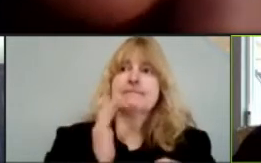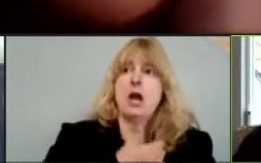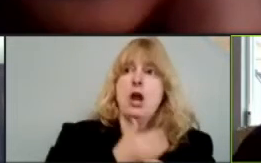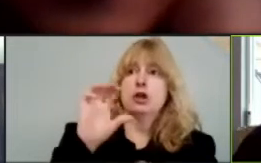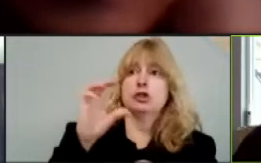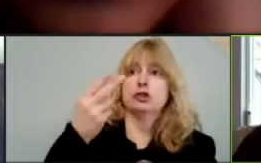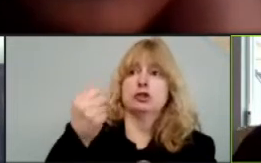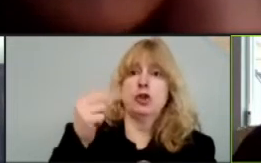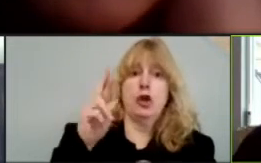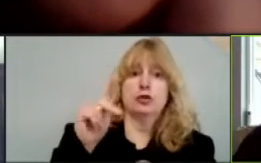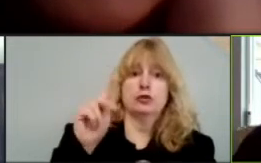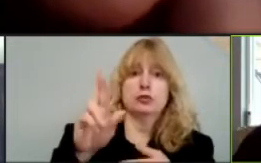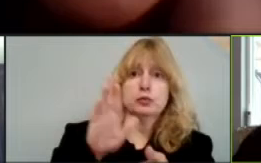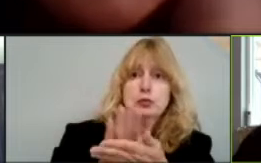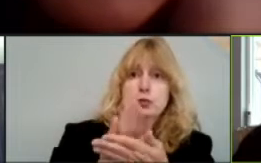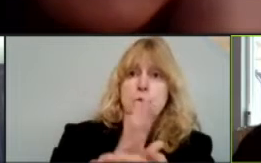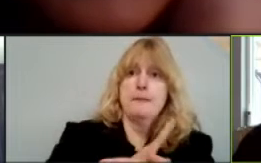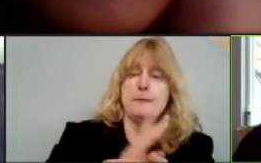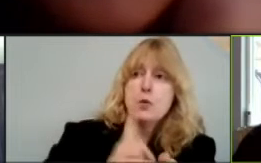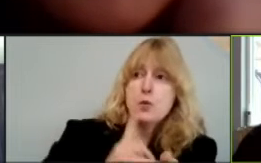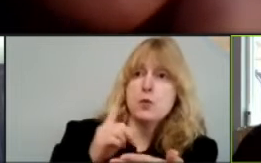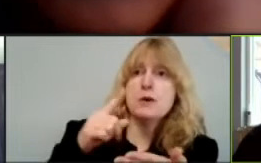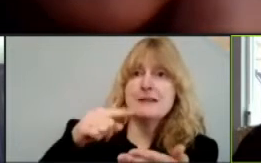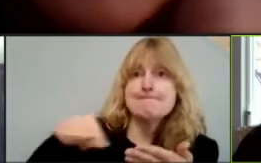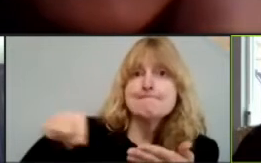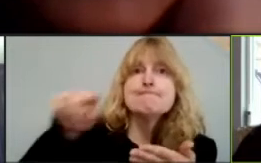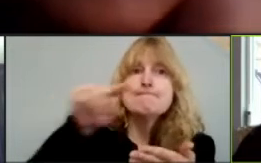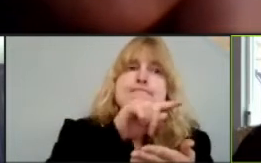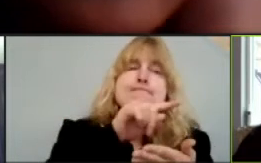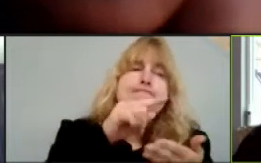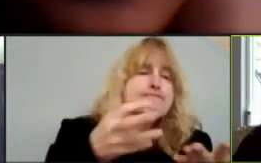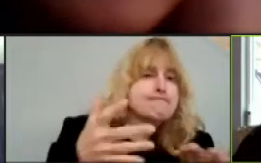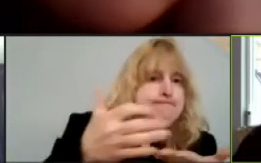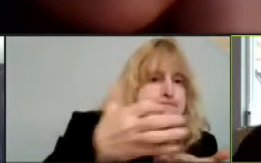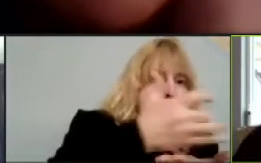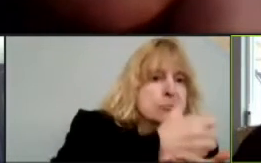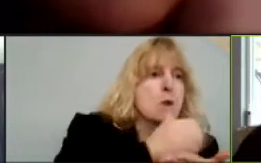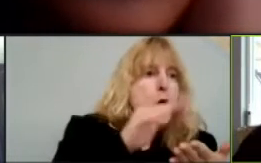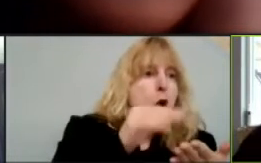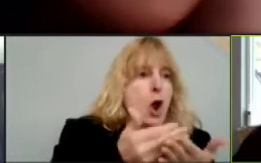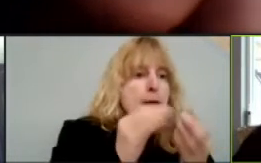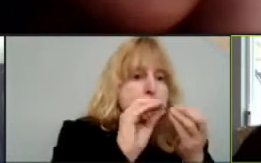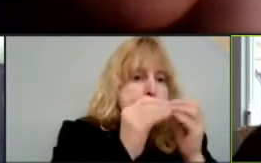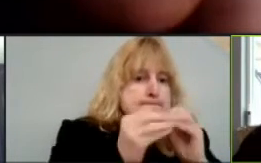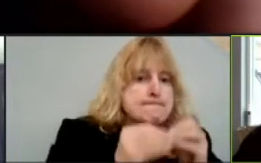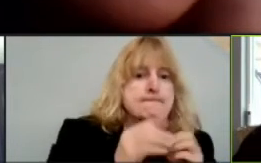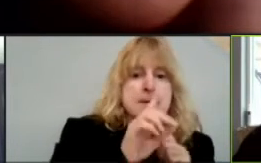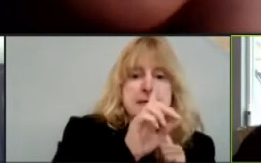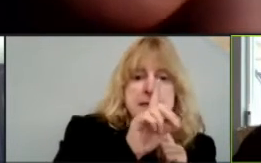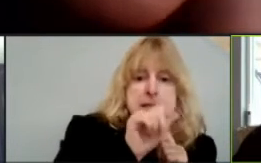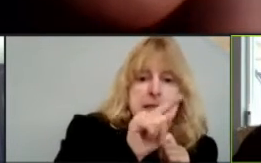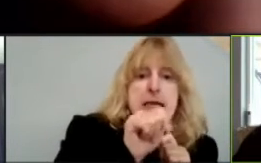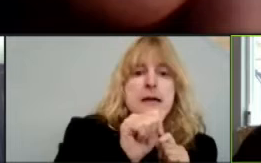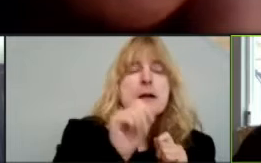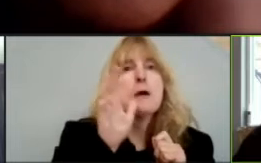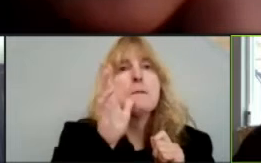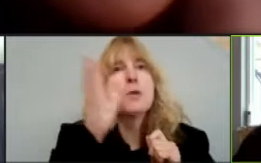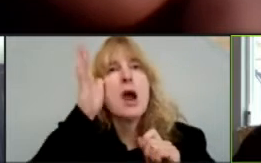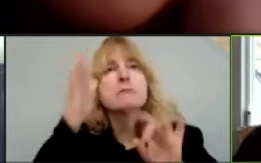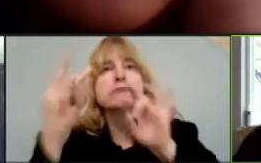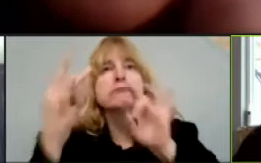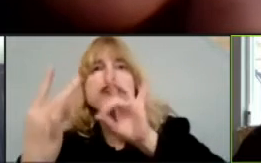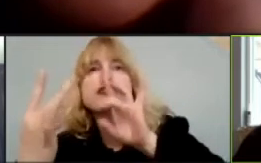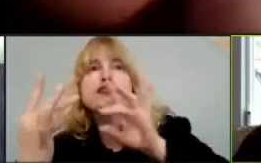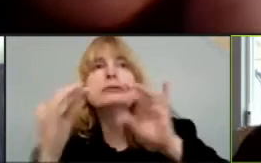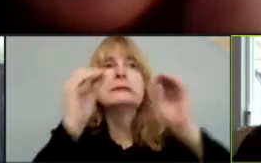all of the data that's available to us, as well as parental feedback and teacher feedback as they make their monthly decisions as to